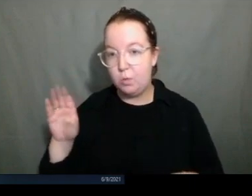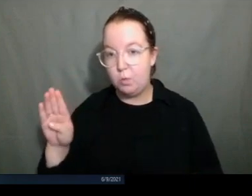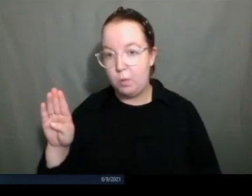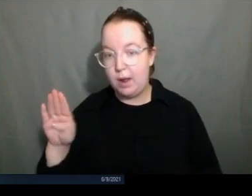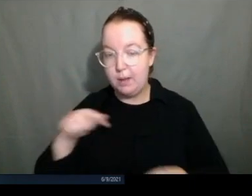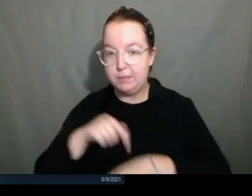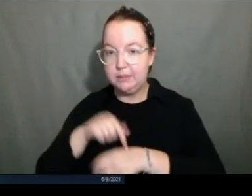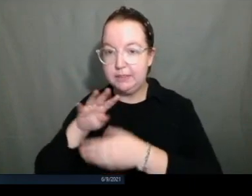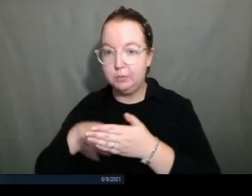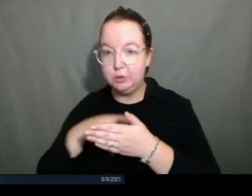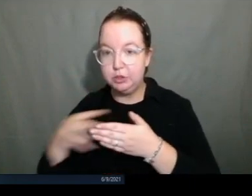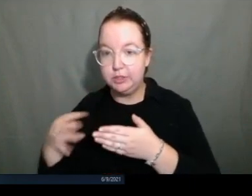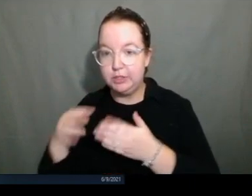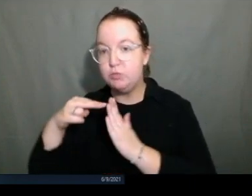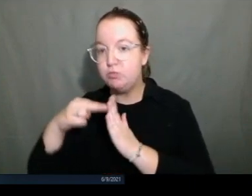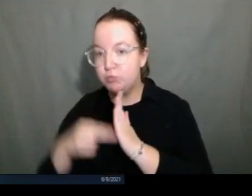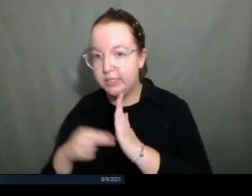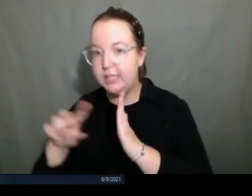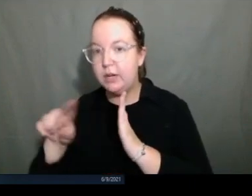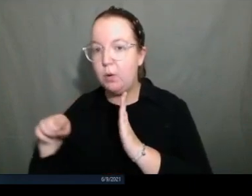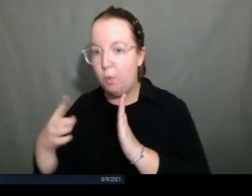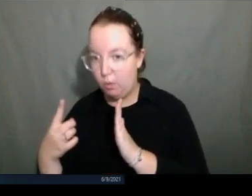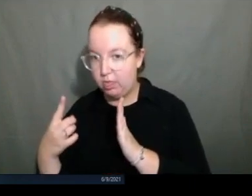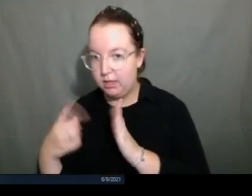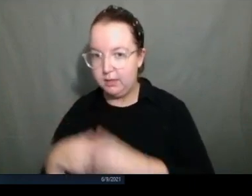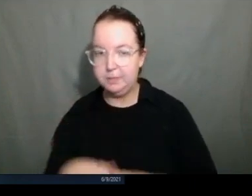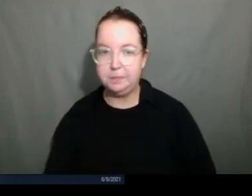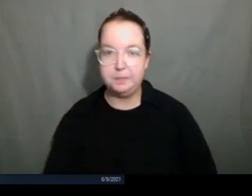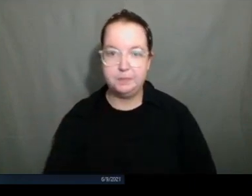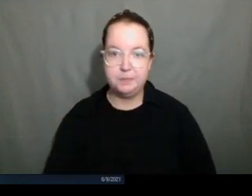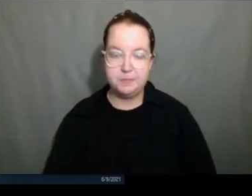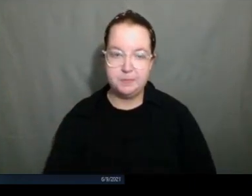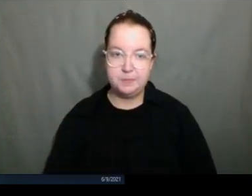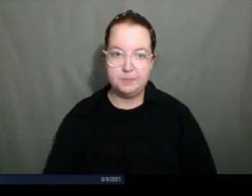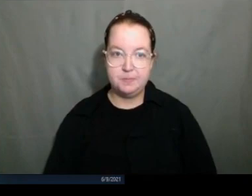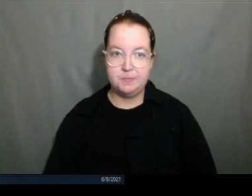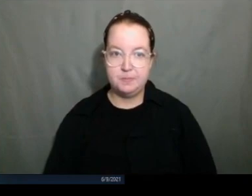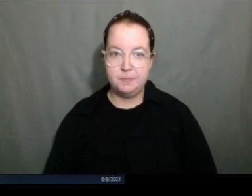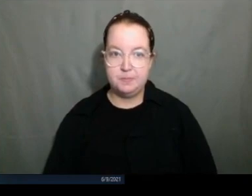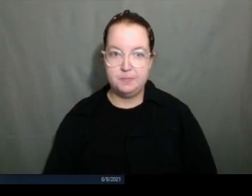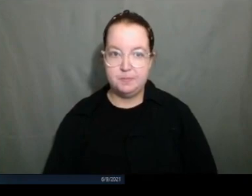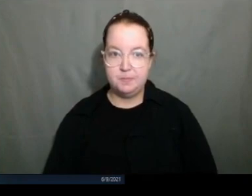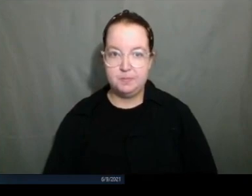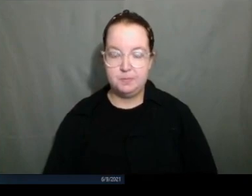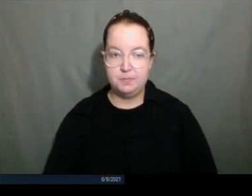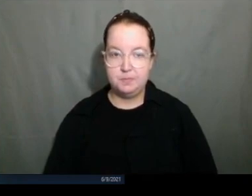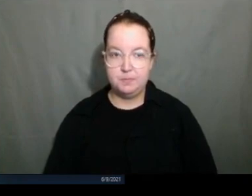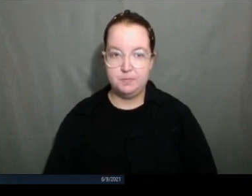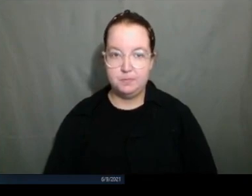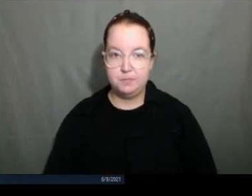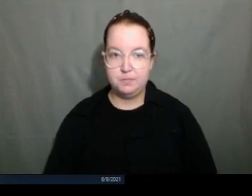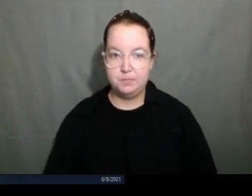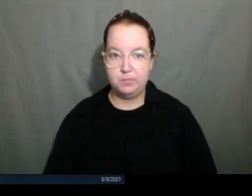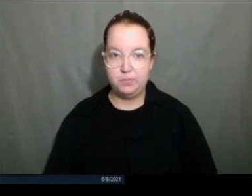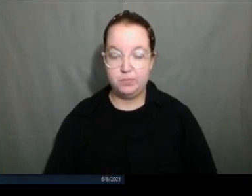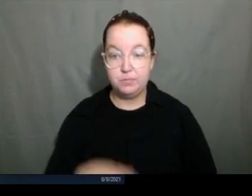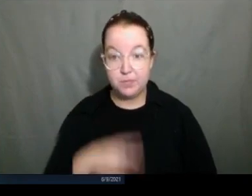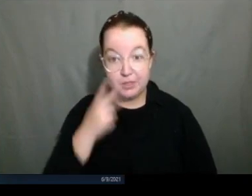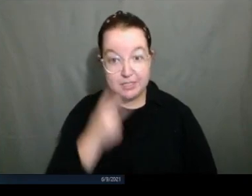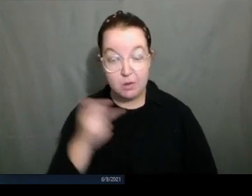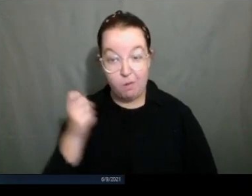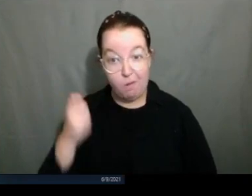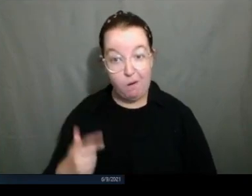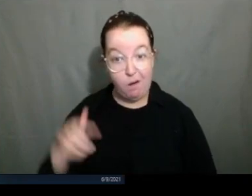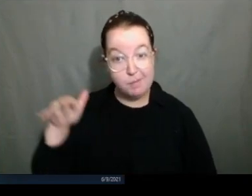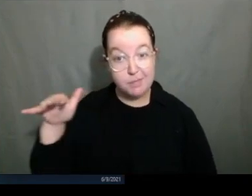only. From here, you will see your timesheet with all of the punches that you made at the kiosk or the web time